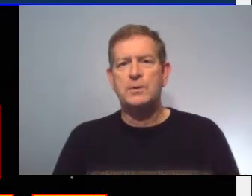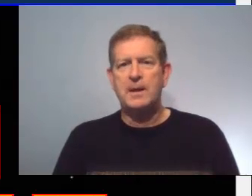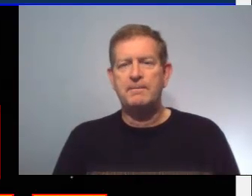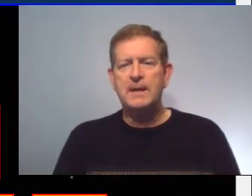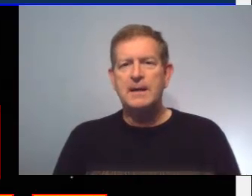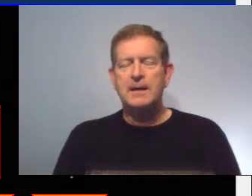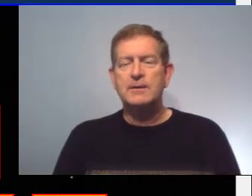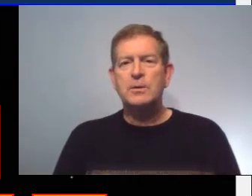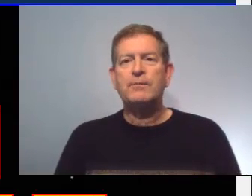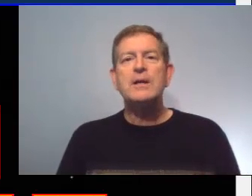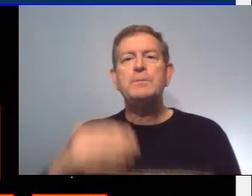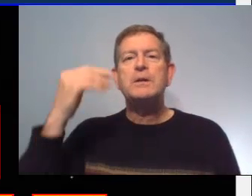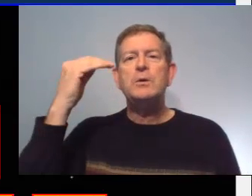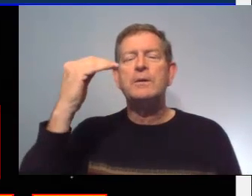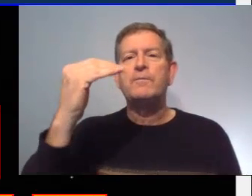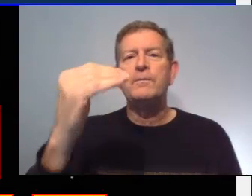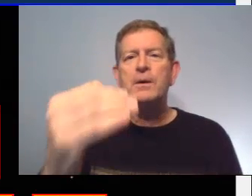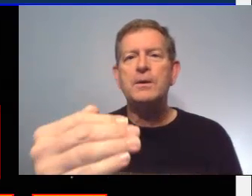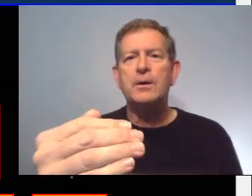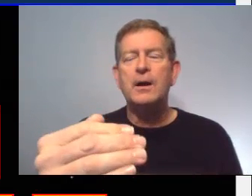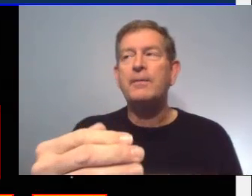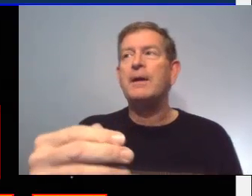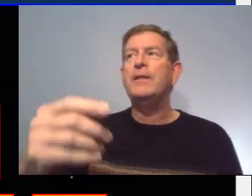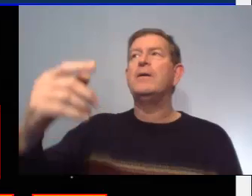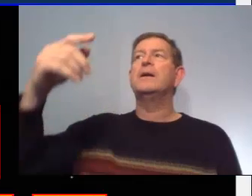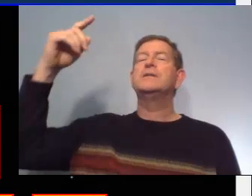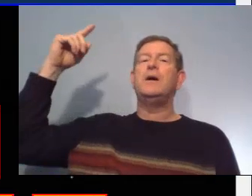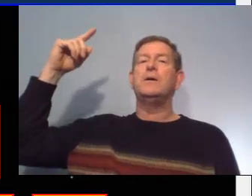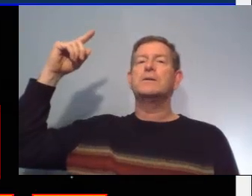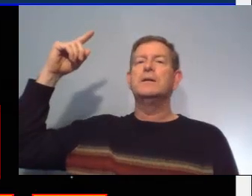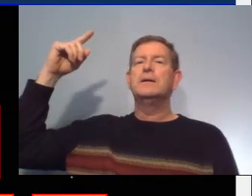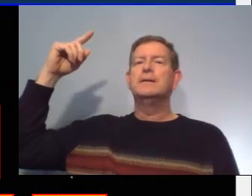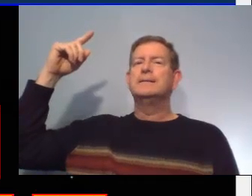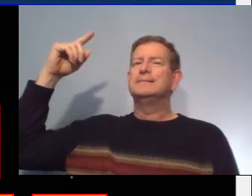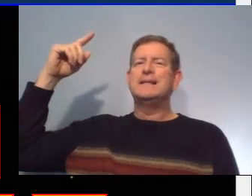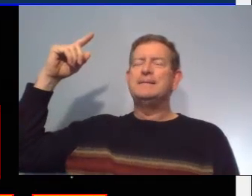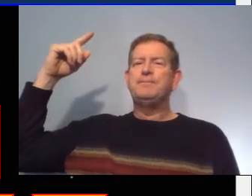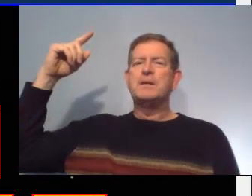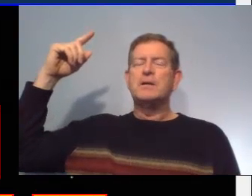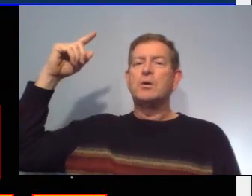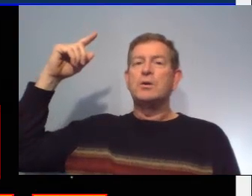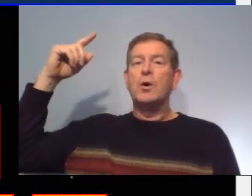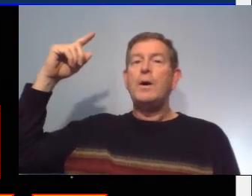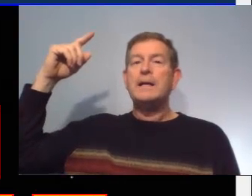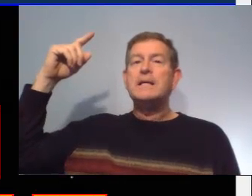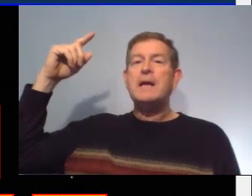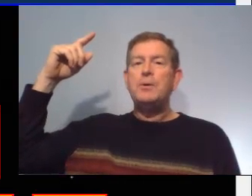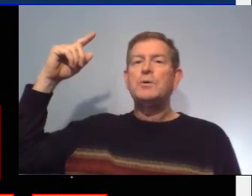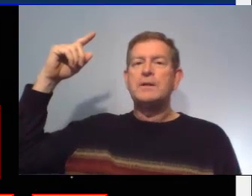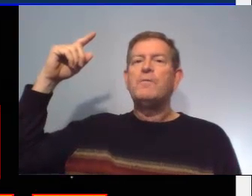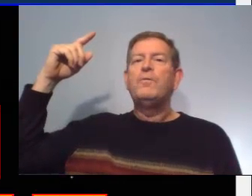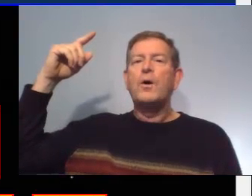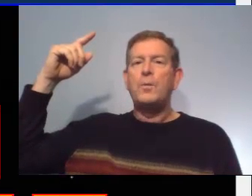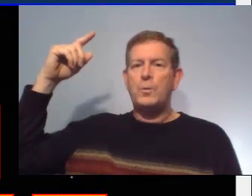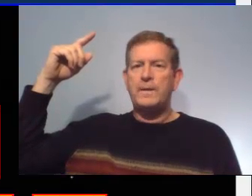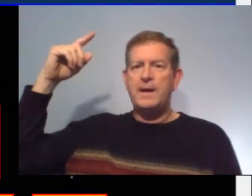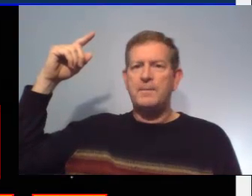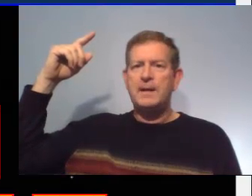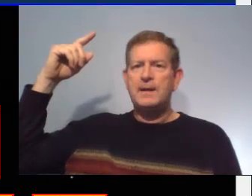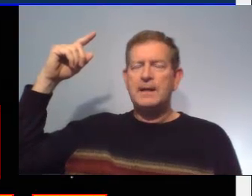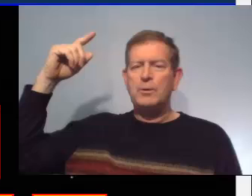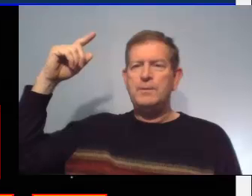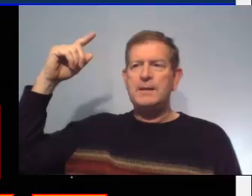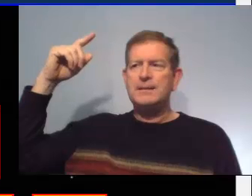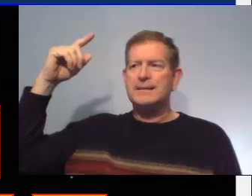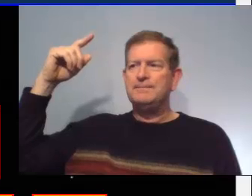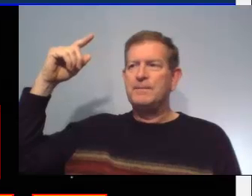formal to them. So if they speak to you in the familiar and they're an adult, go ahead and keep using the formal with